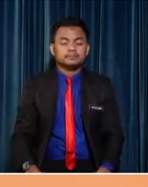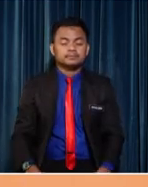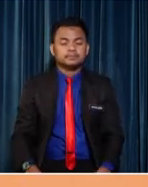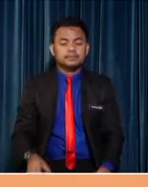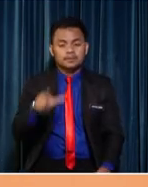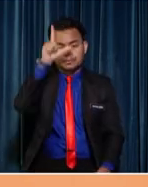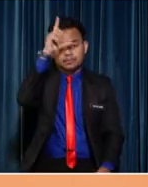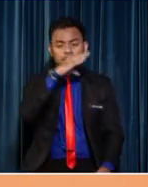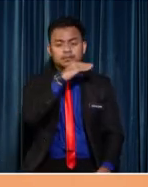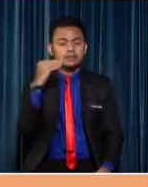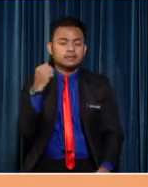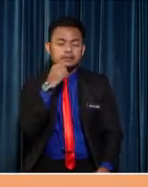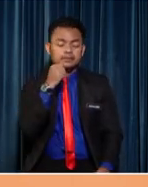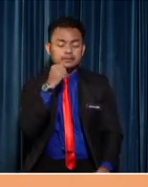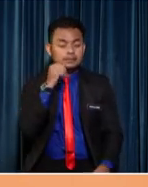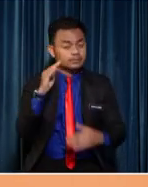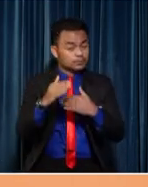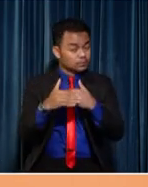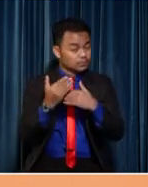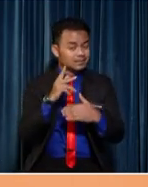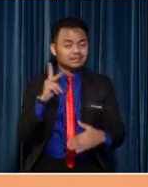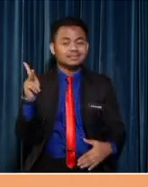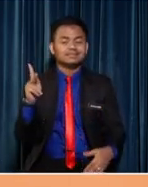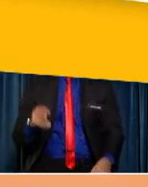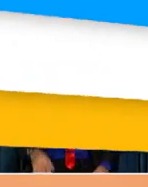Boys and girls, it's easy, right?